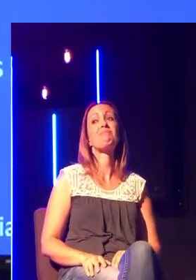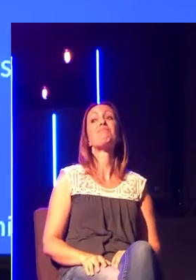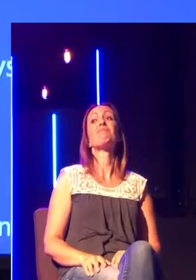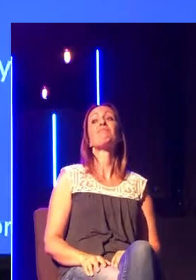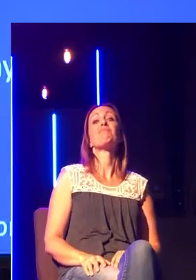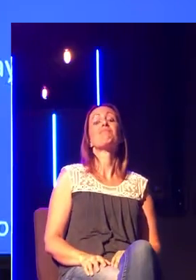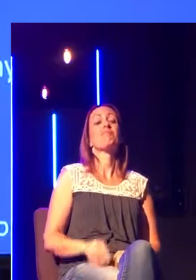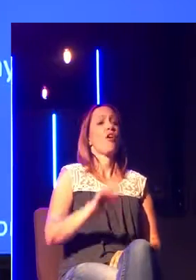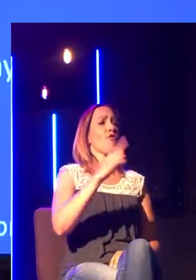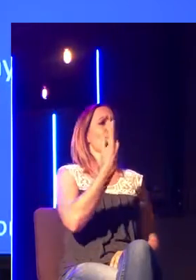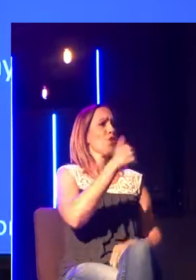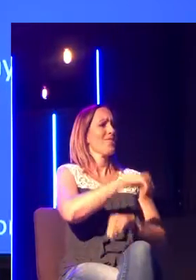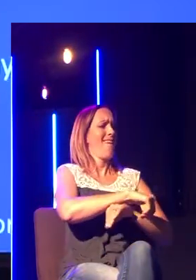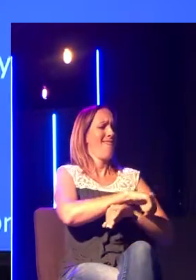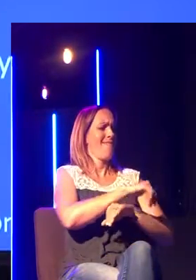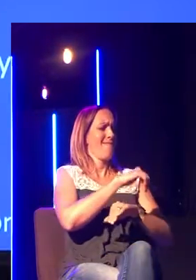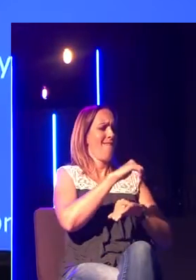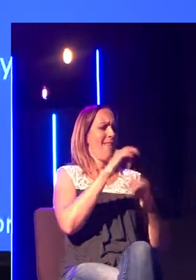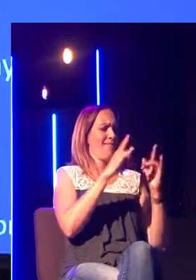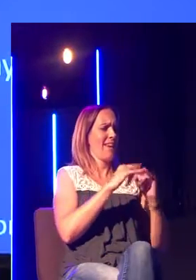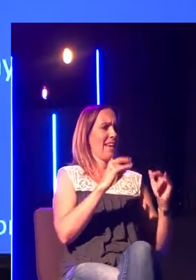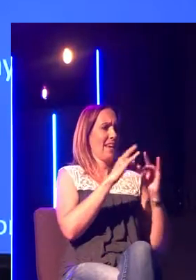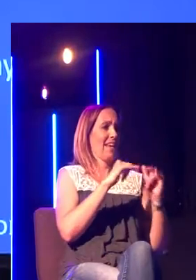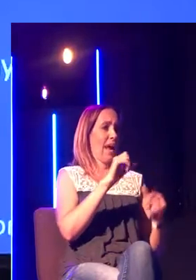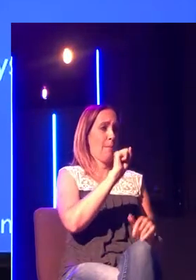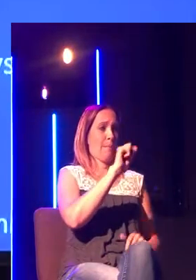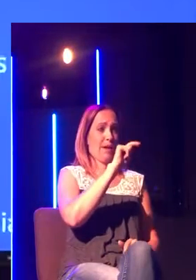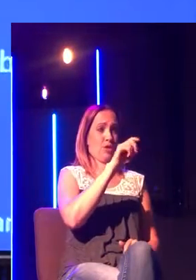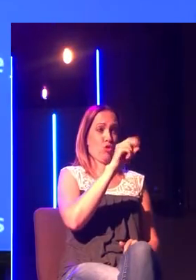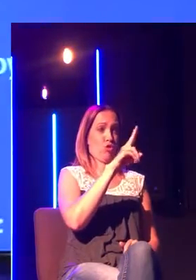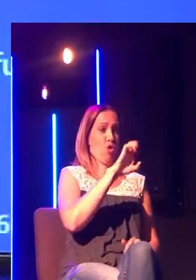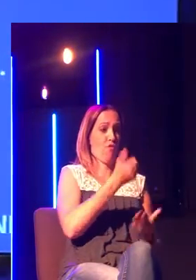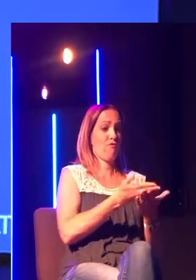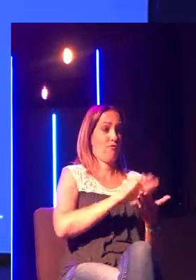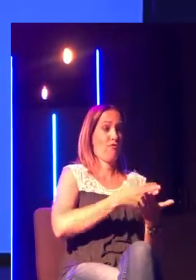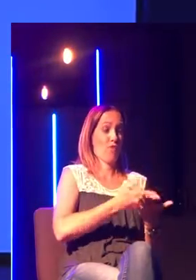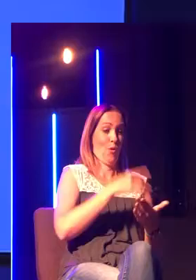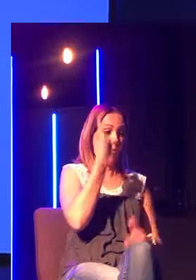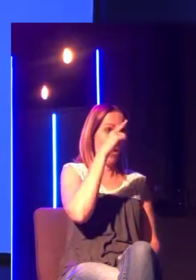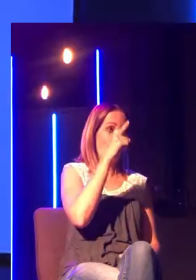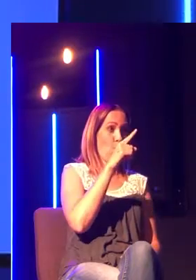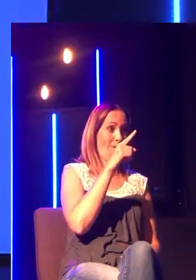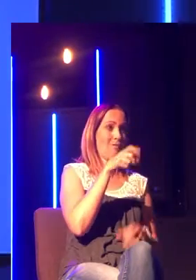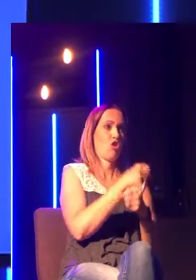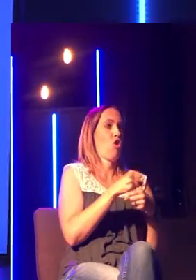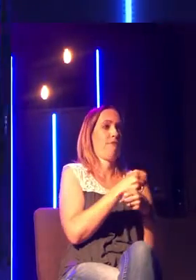the camping stove, the only purpose that this camping stove have is to make me coffee.